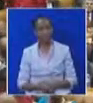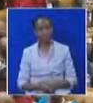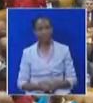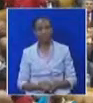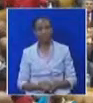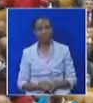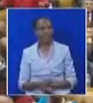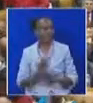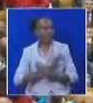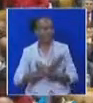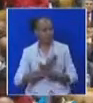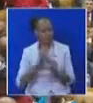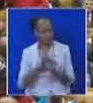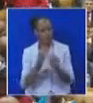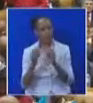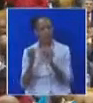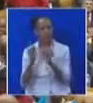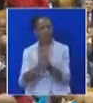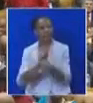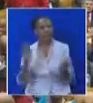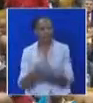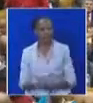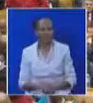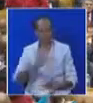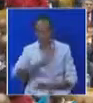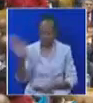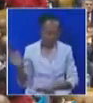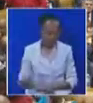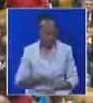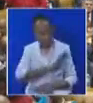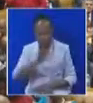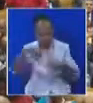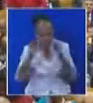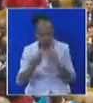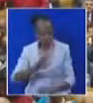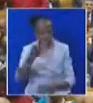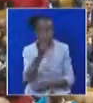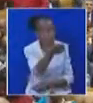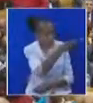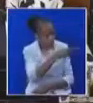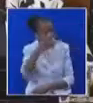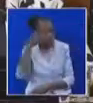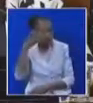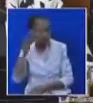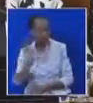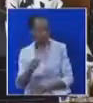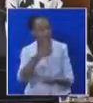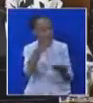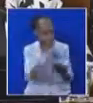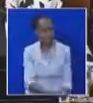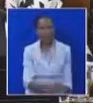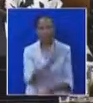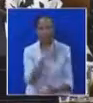so undemocratic. These people, no, national chairperson, they listened to you and they went to sit down.